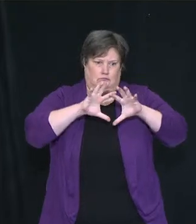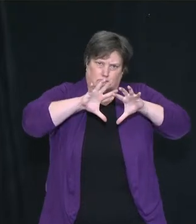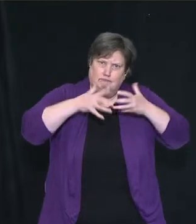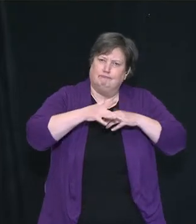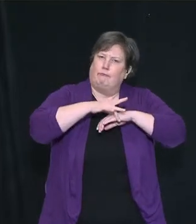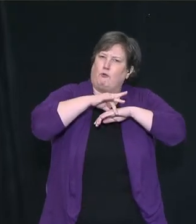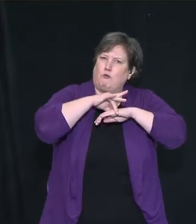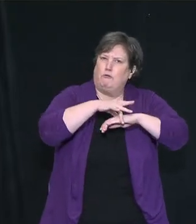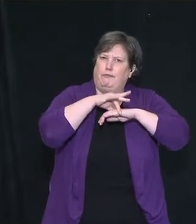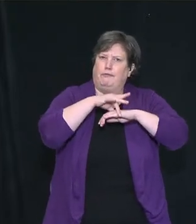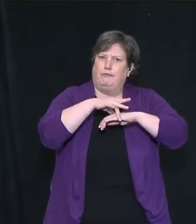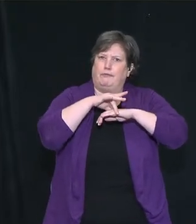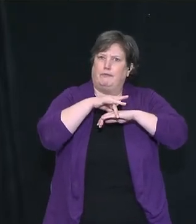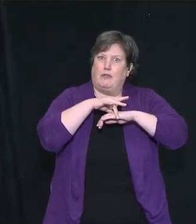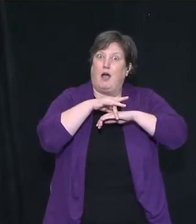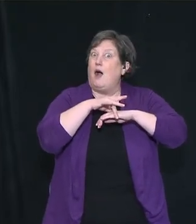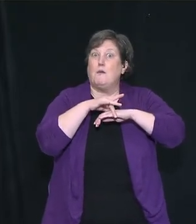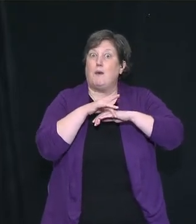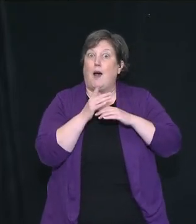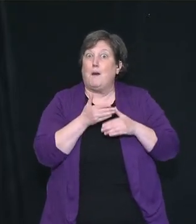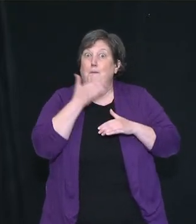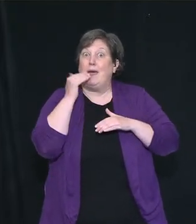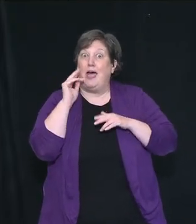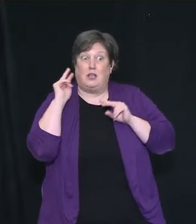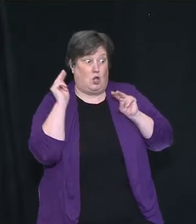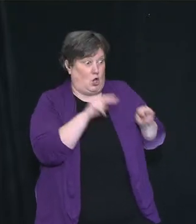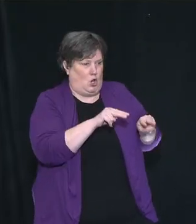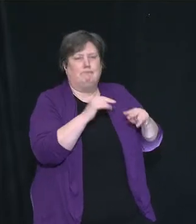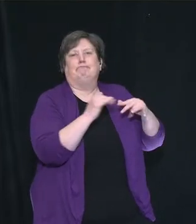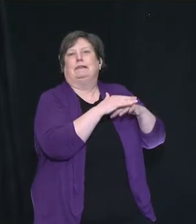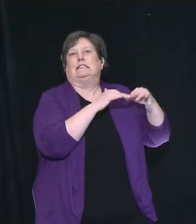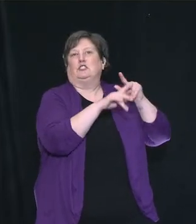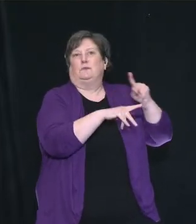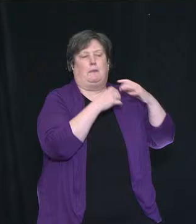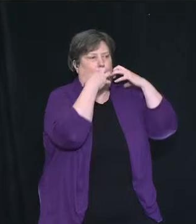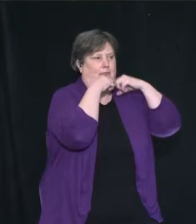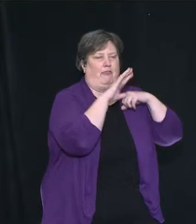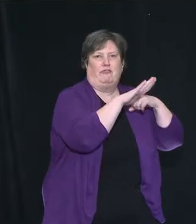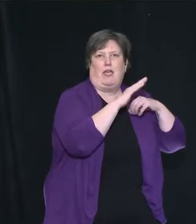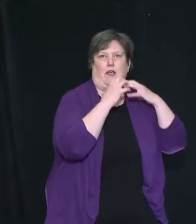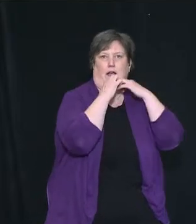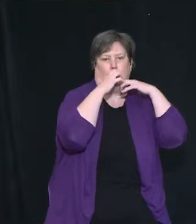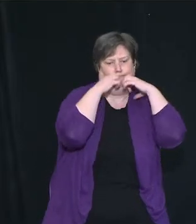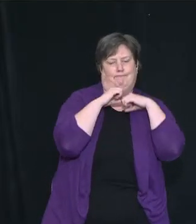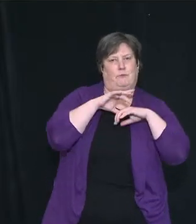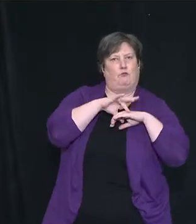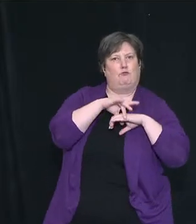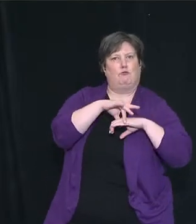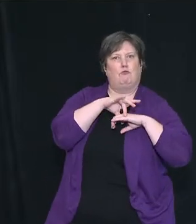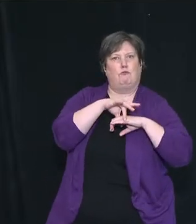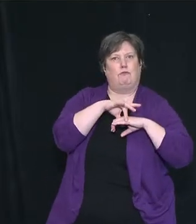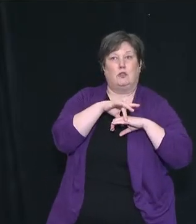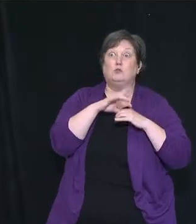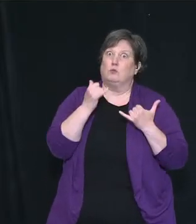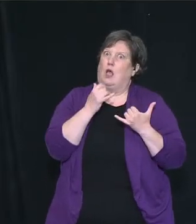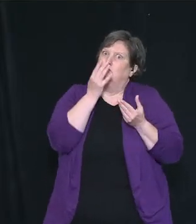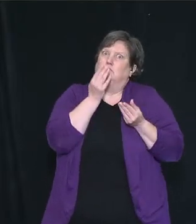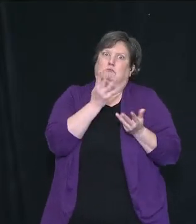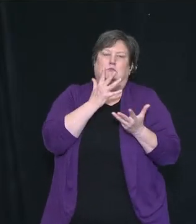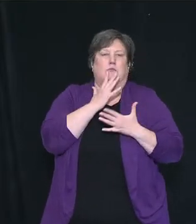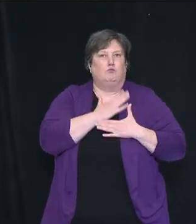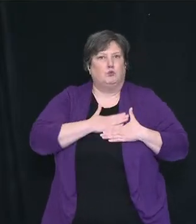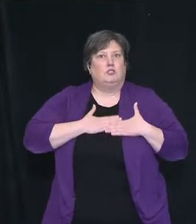the values and teachings of the Indigenous peoples are precious. Here, I would like to express appreciation for